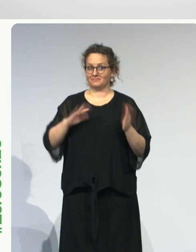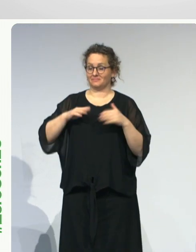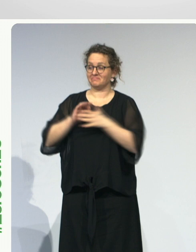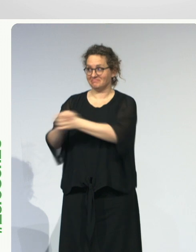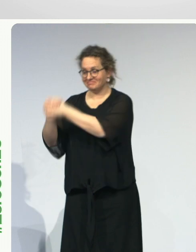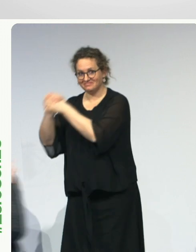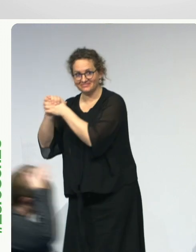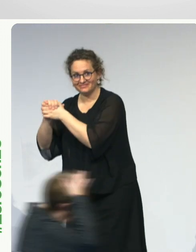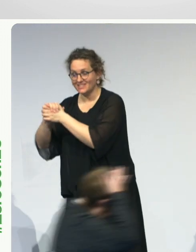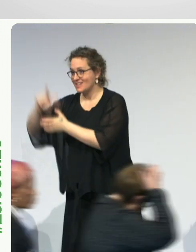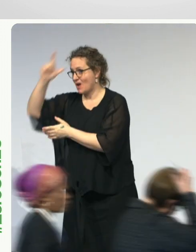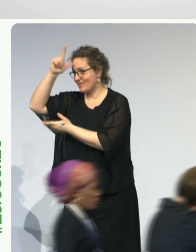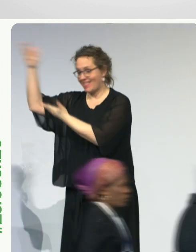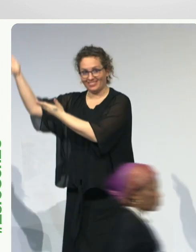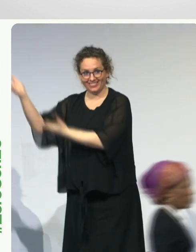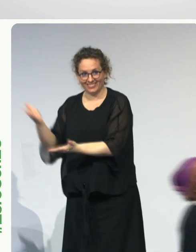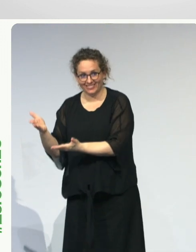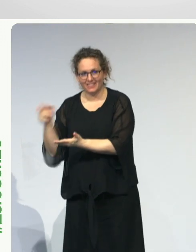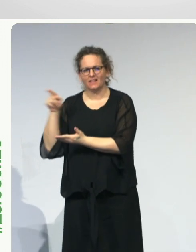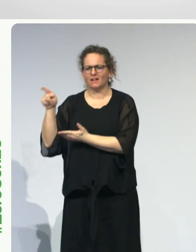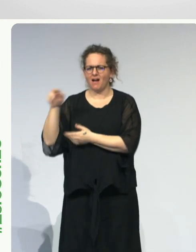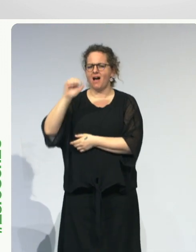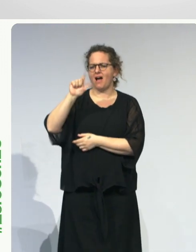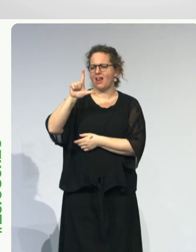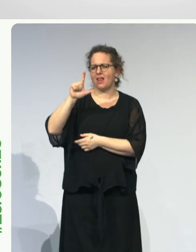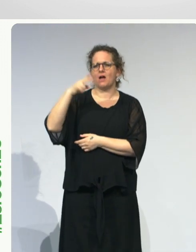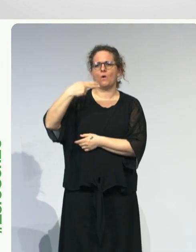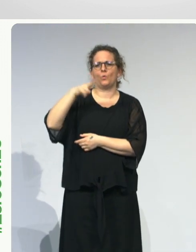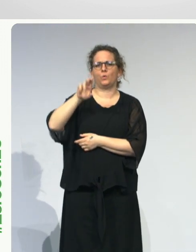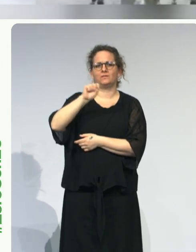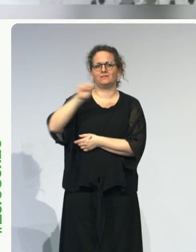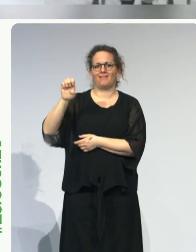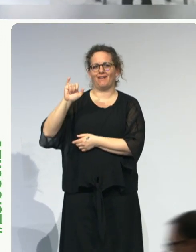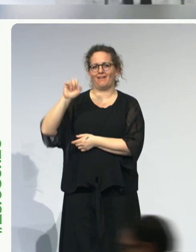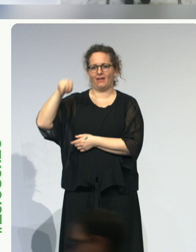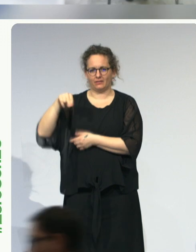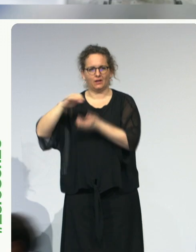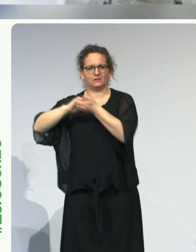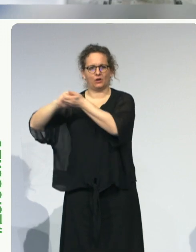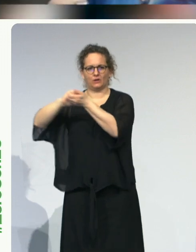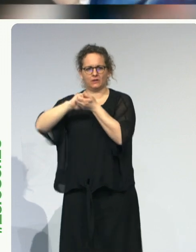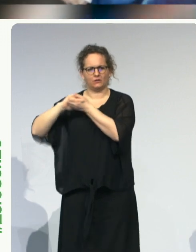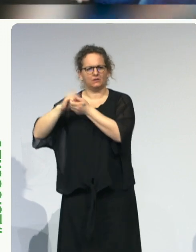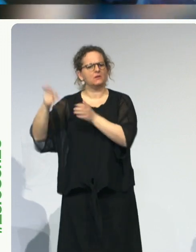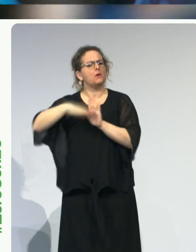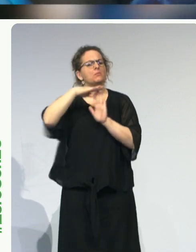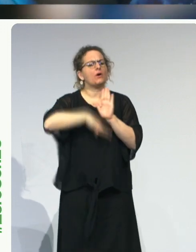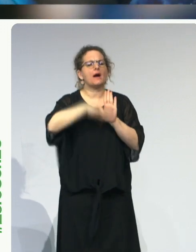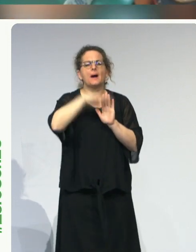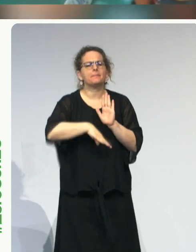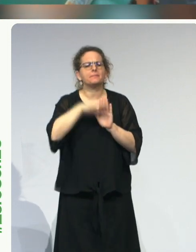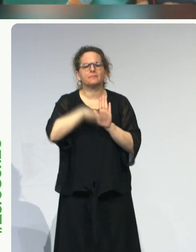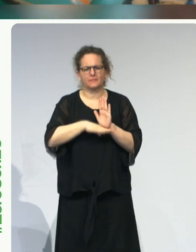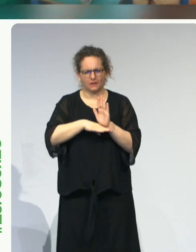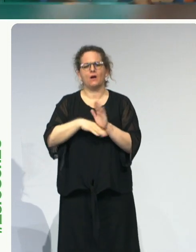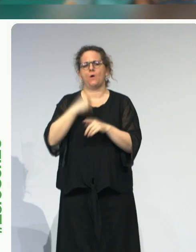Congratulations to the Al-Hussein Society from Jordan. The Leaving No One Behind program is a one-year course to prepare children with